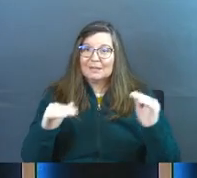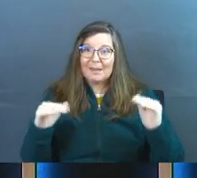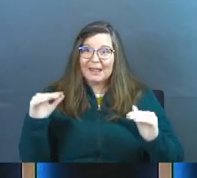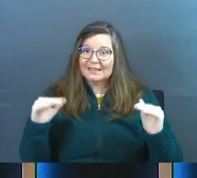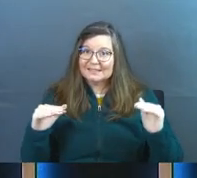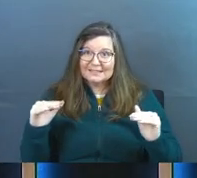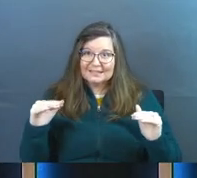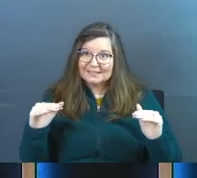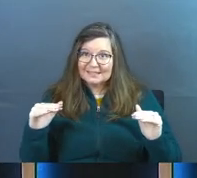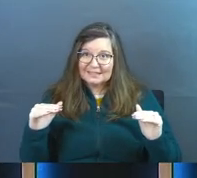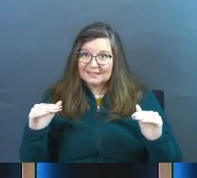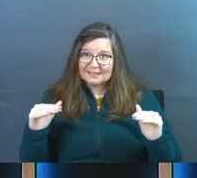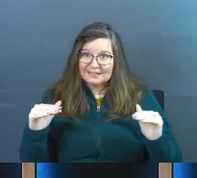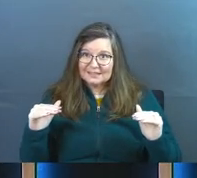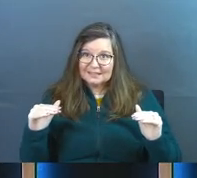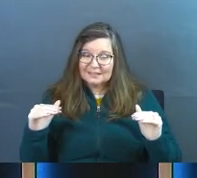balance.